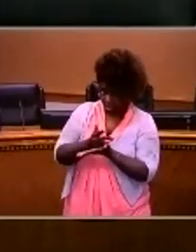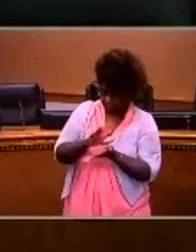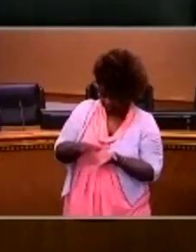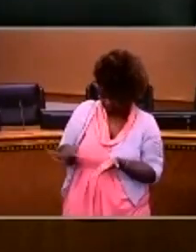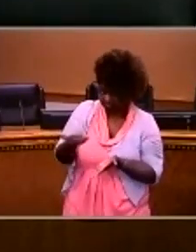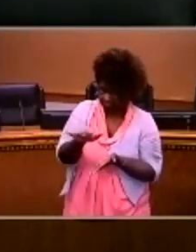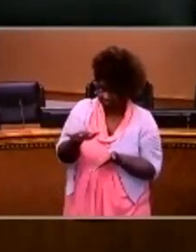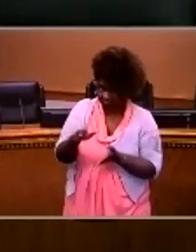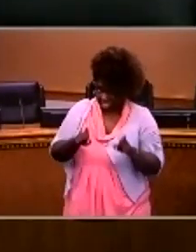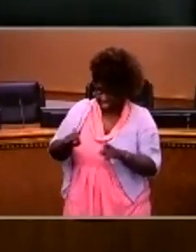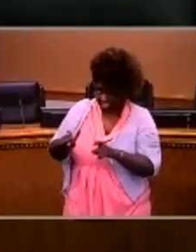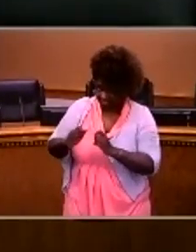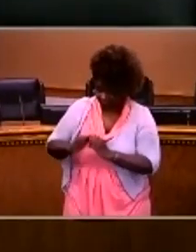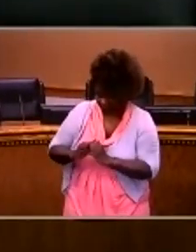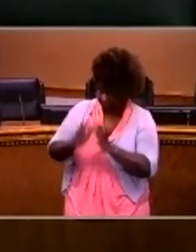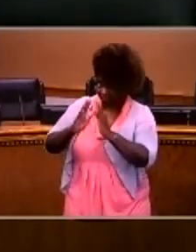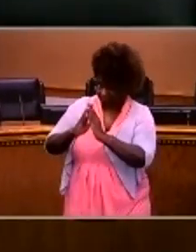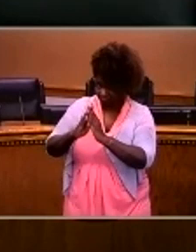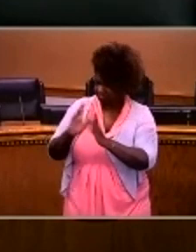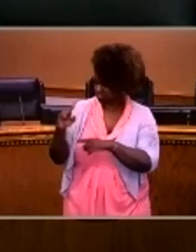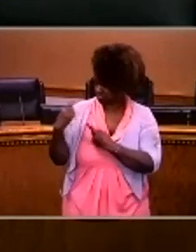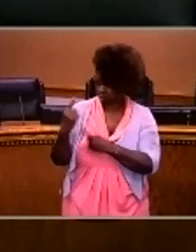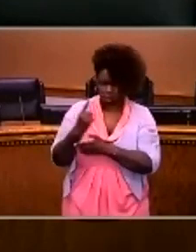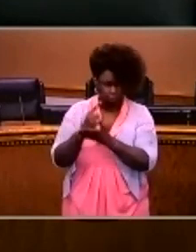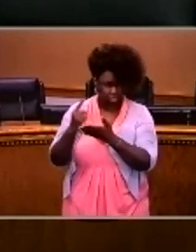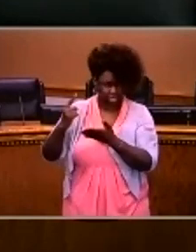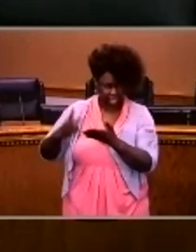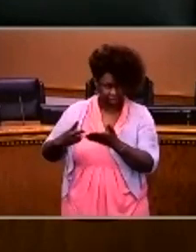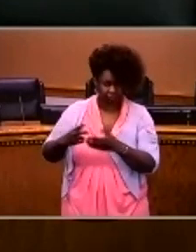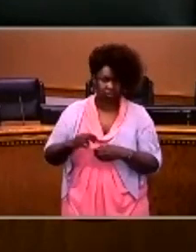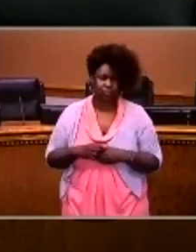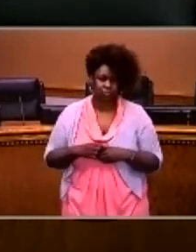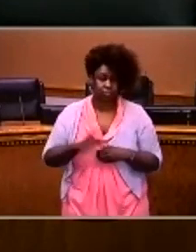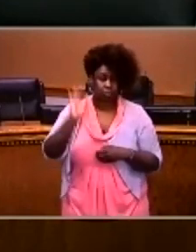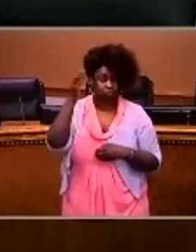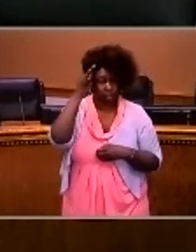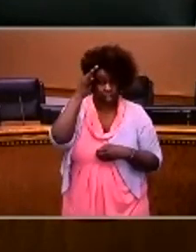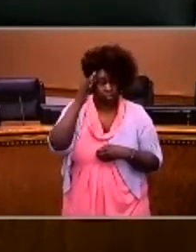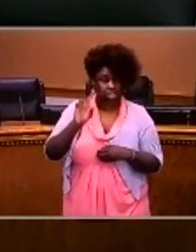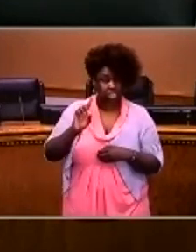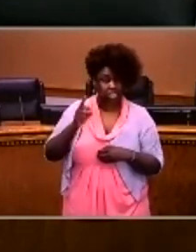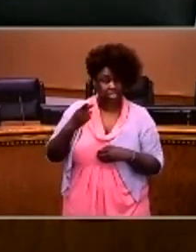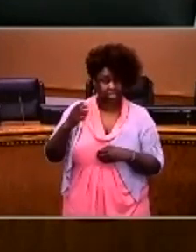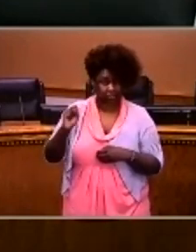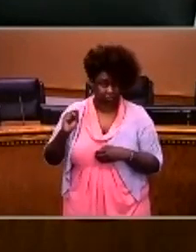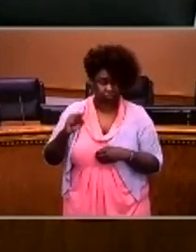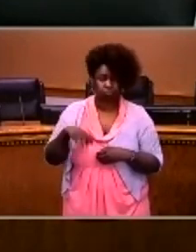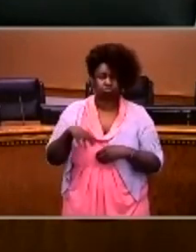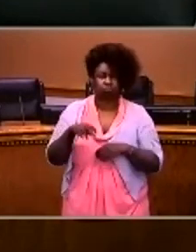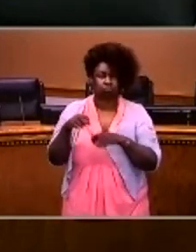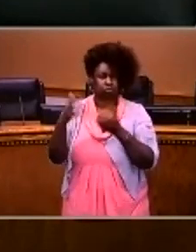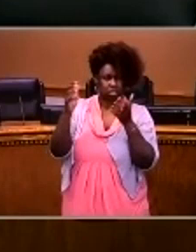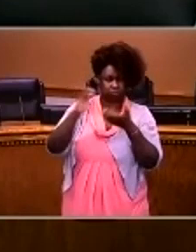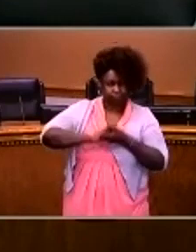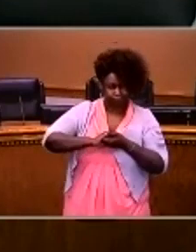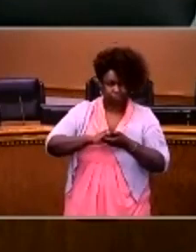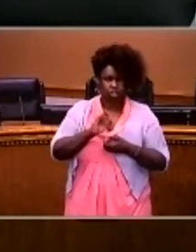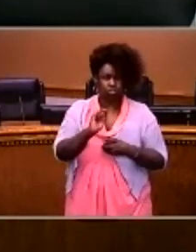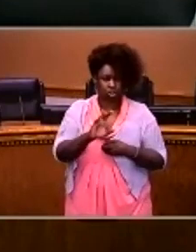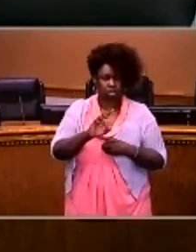is sponsored by the Federal Department of Health and Human Services in conjunction with North Carolina Department of Health and Human